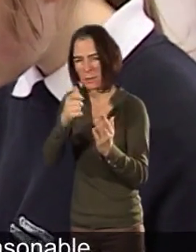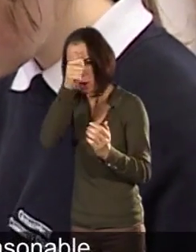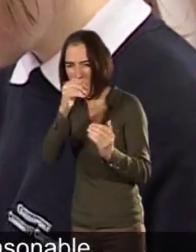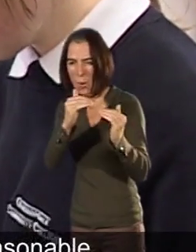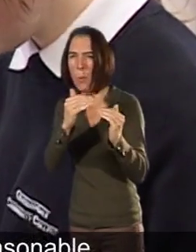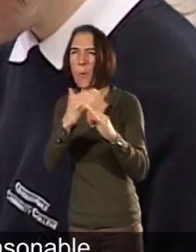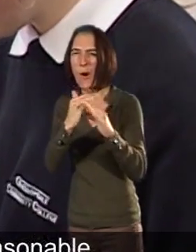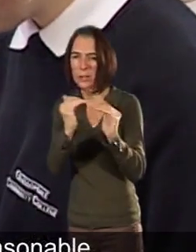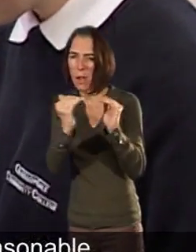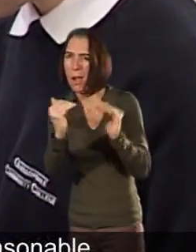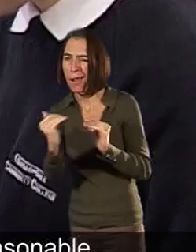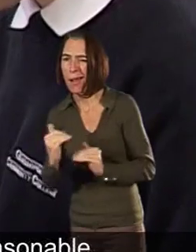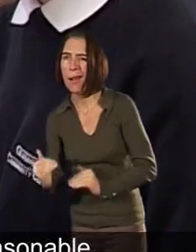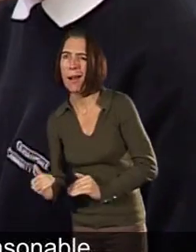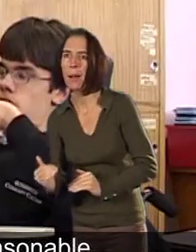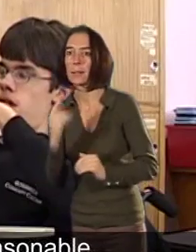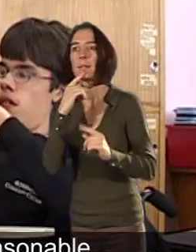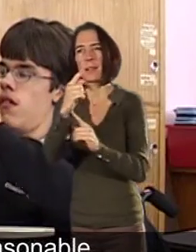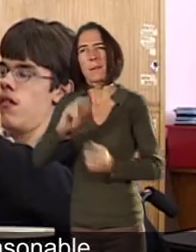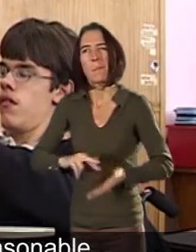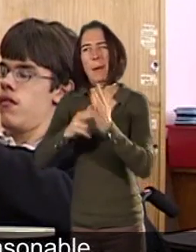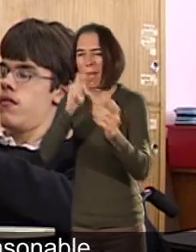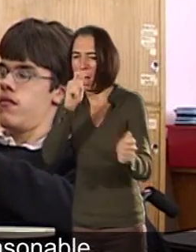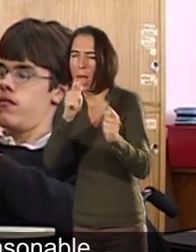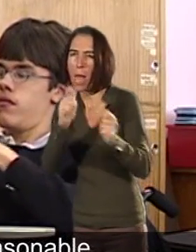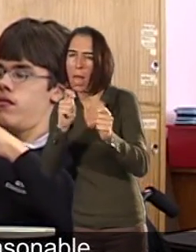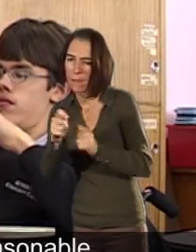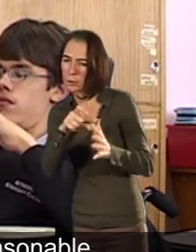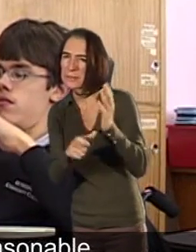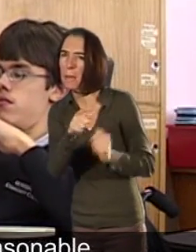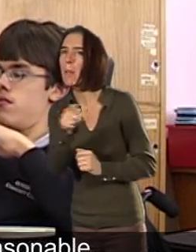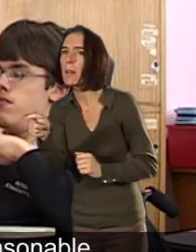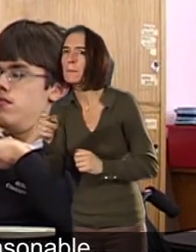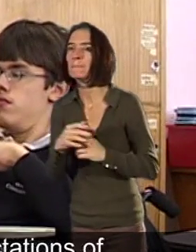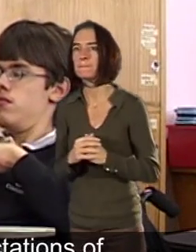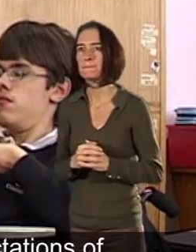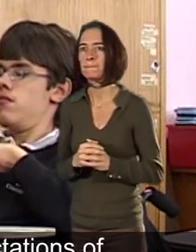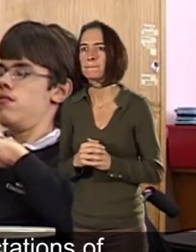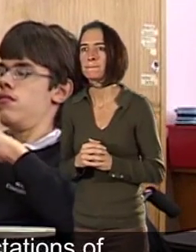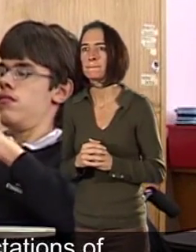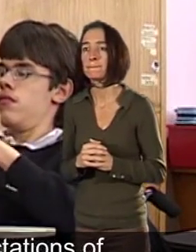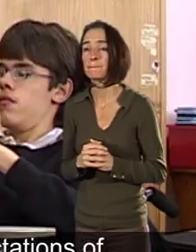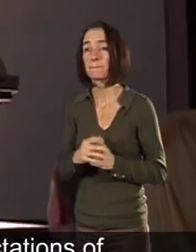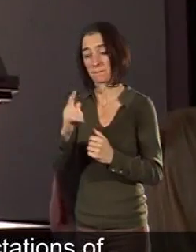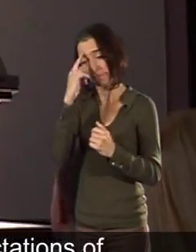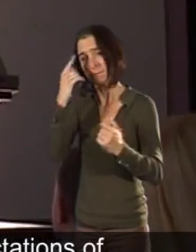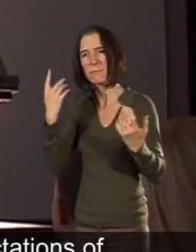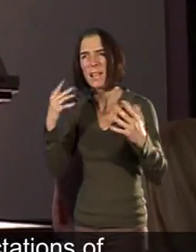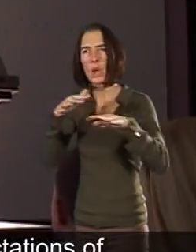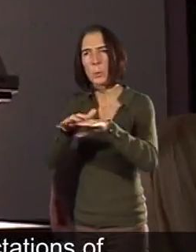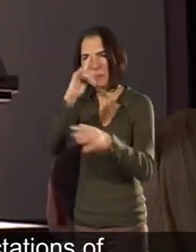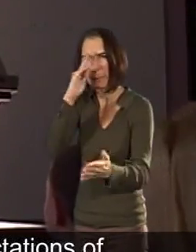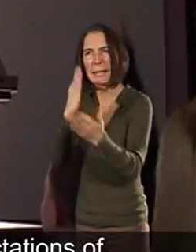work, and to plan reasonable adjustments for disabled pupils. The inclusive ethos and